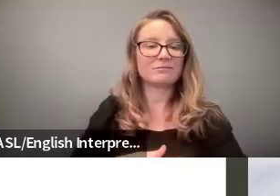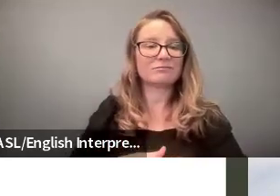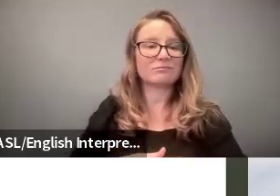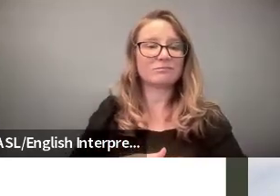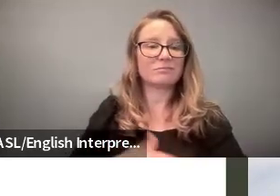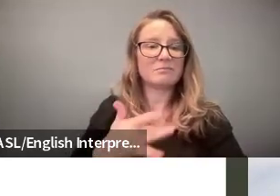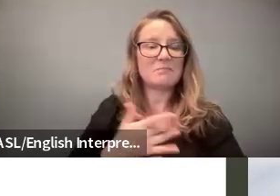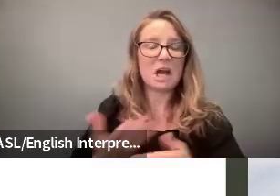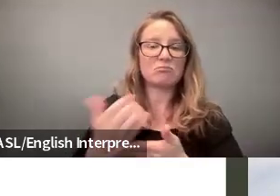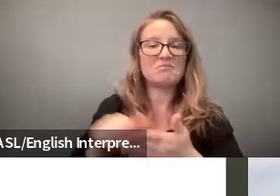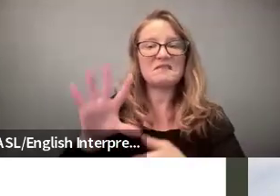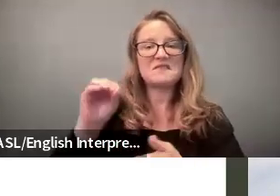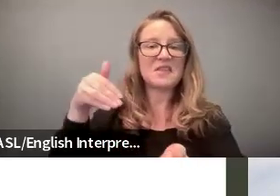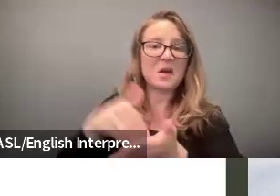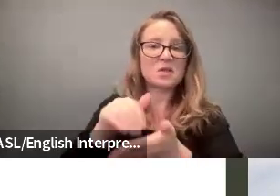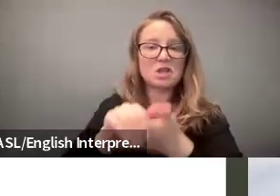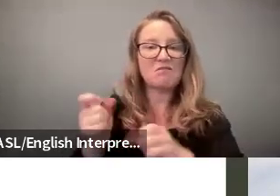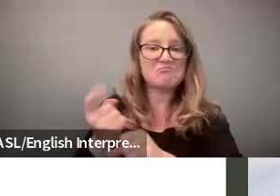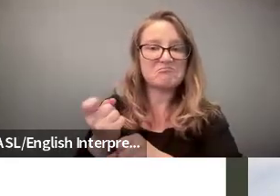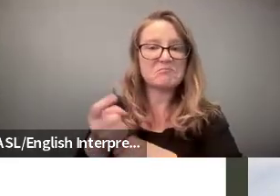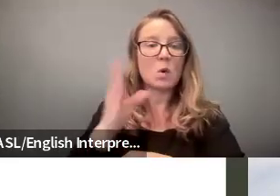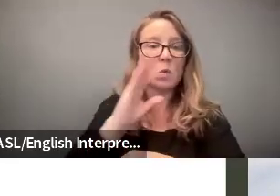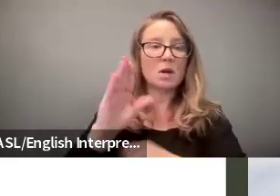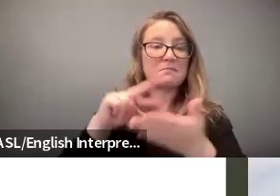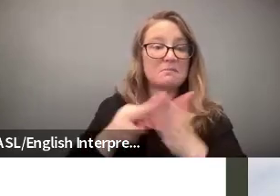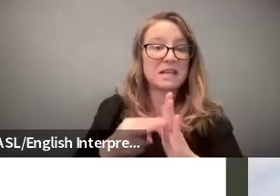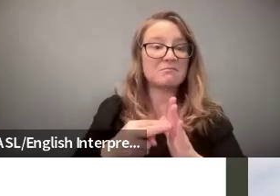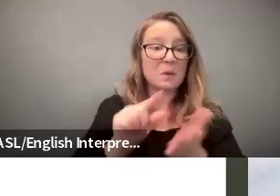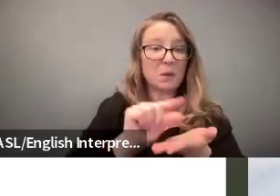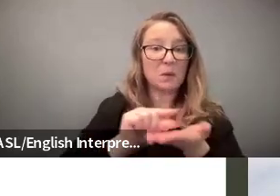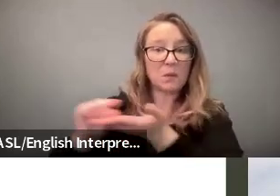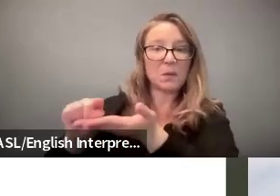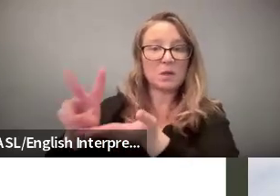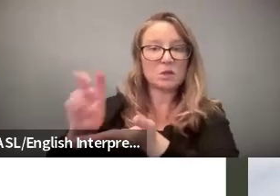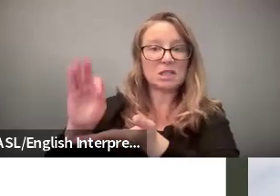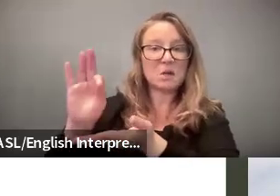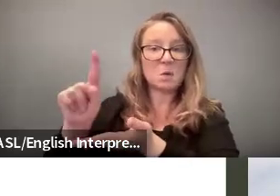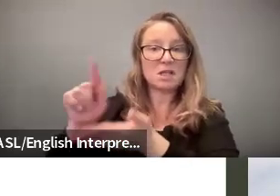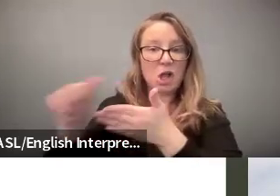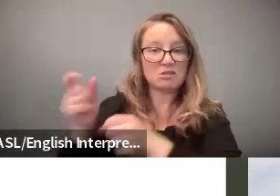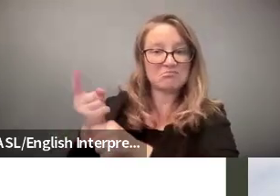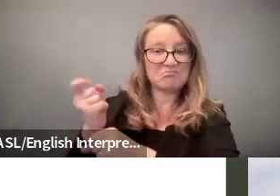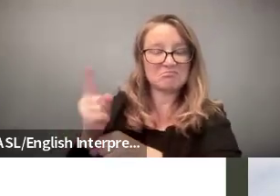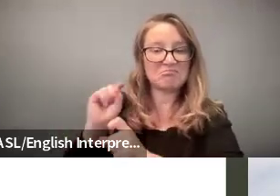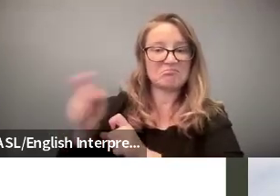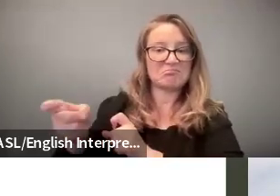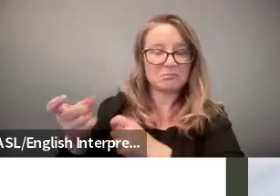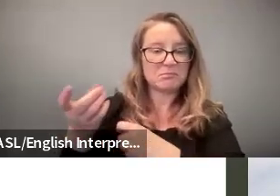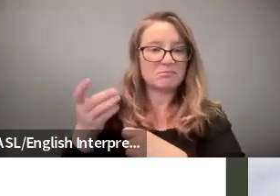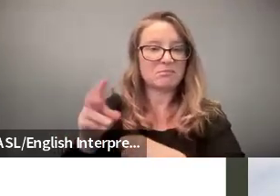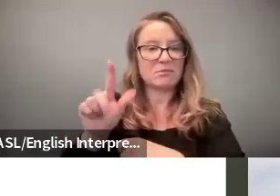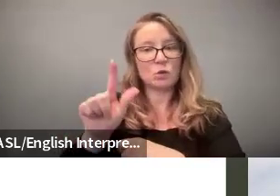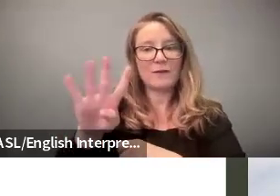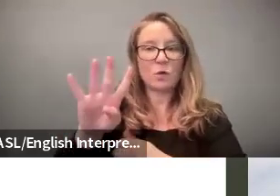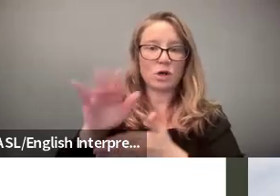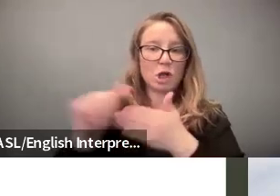about $50,000 a year. They would contribute $291 each year, or